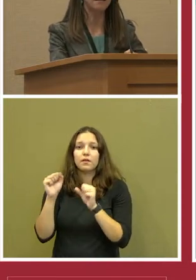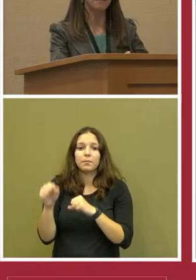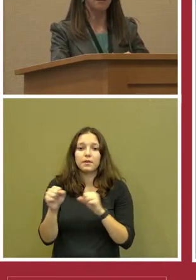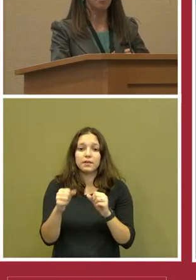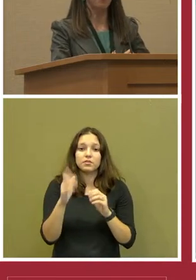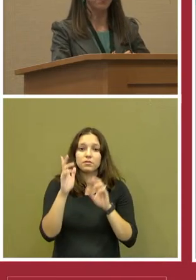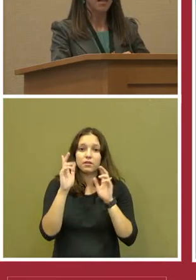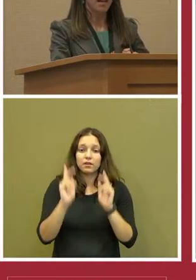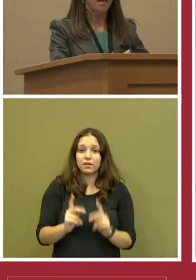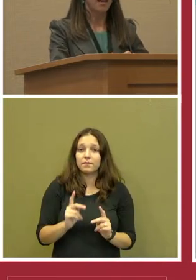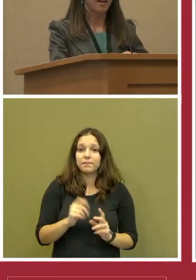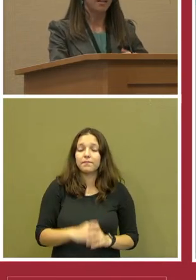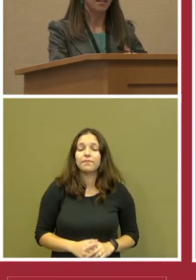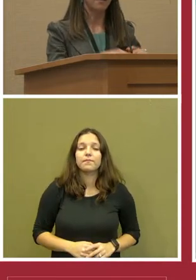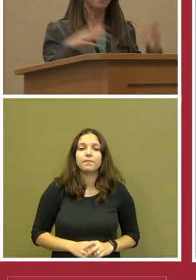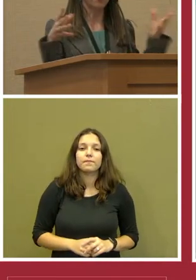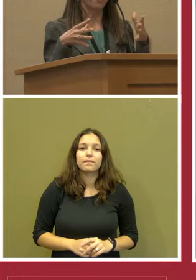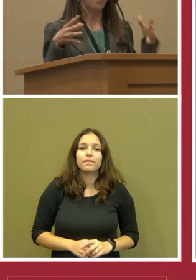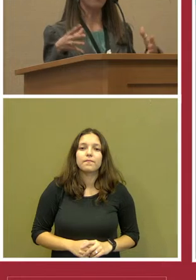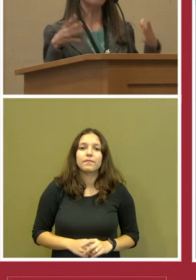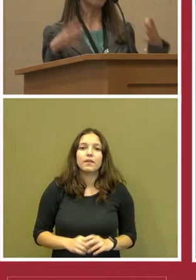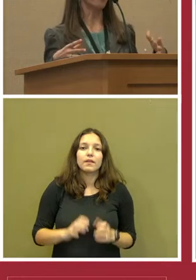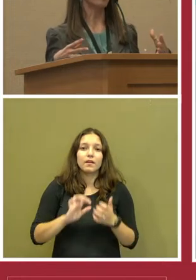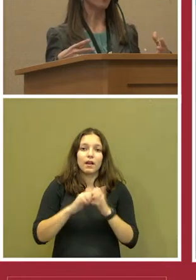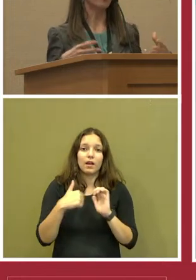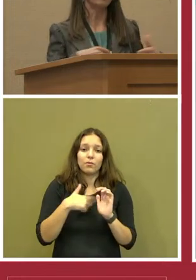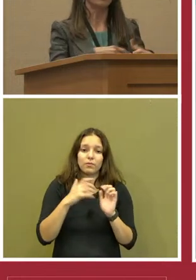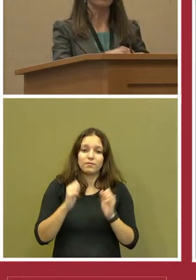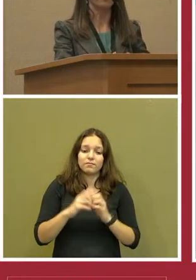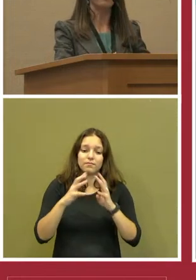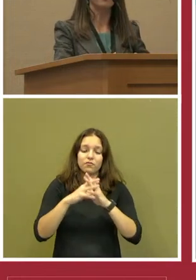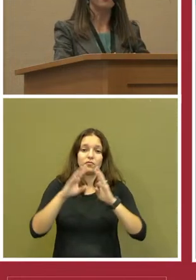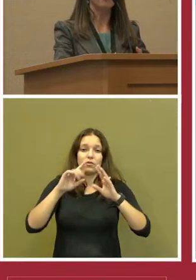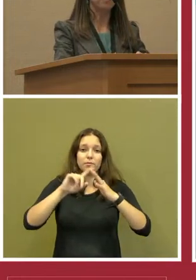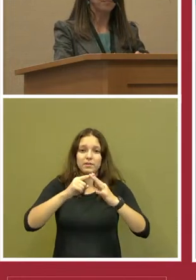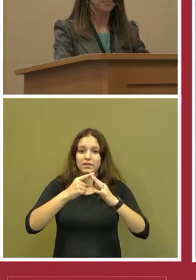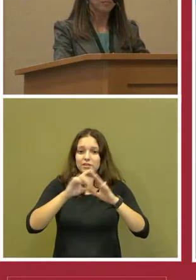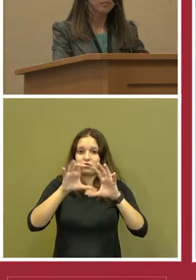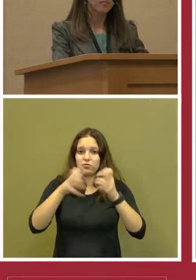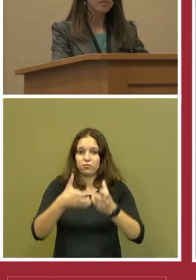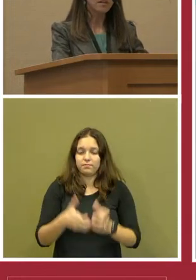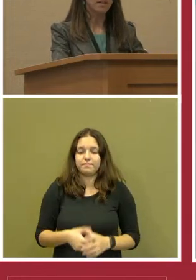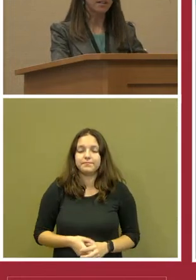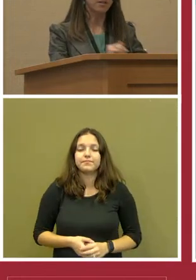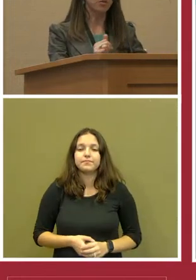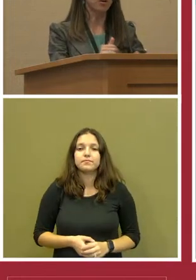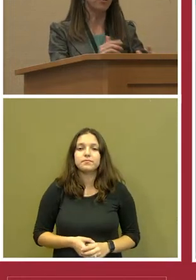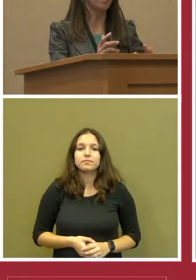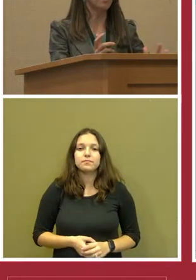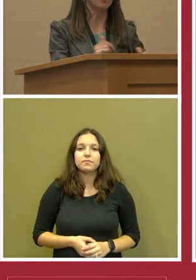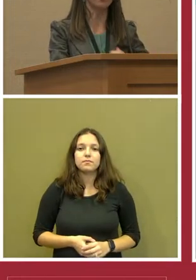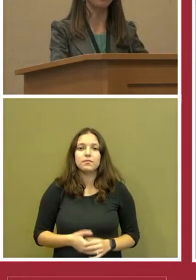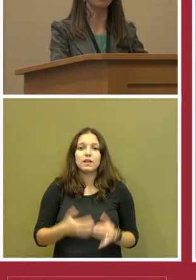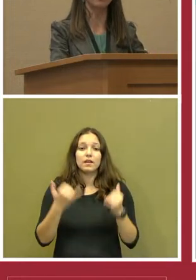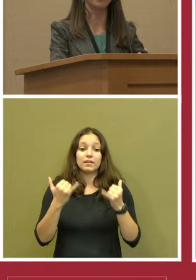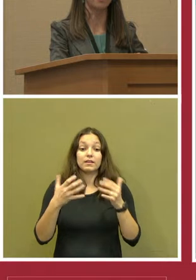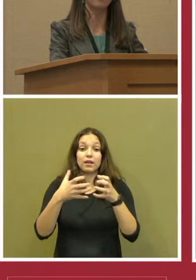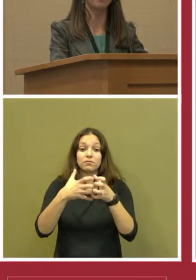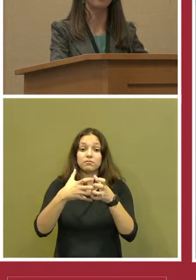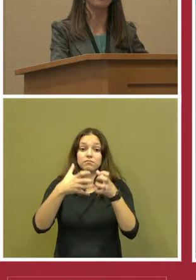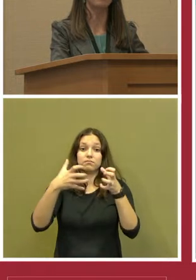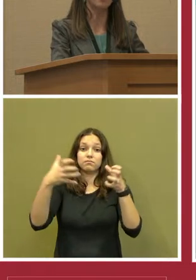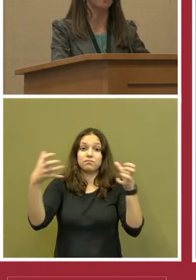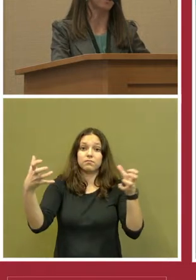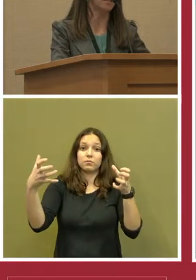candidate. And that is sort of how we formed our initial group. That has grown and shifted with